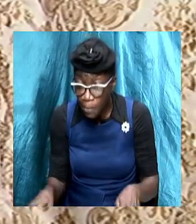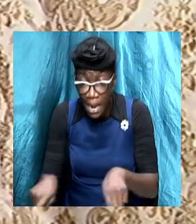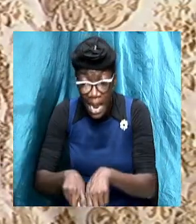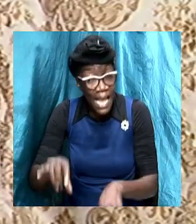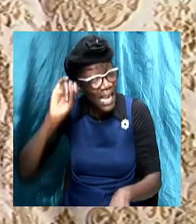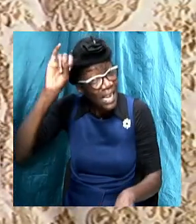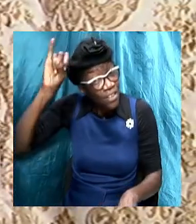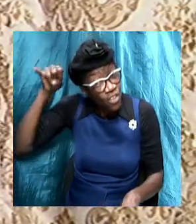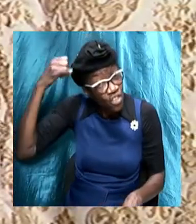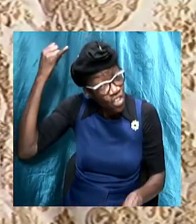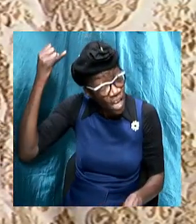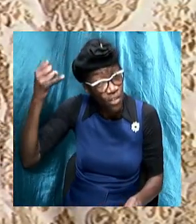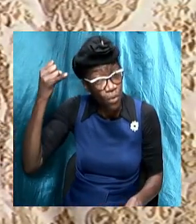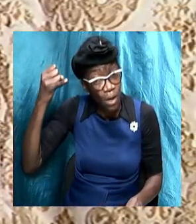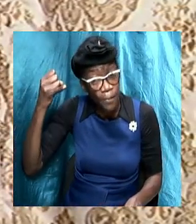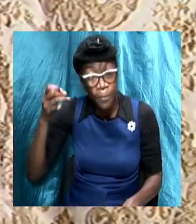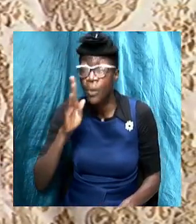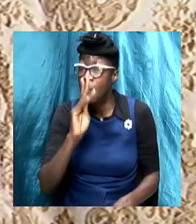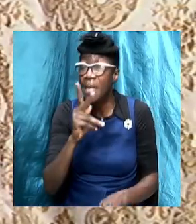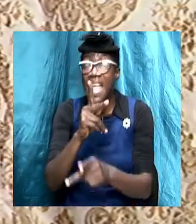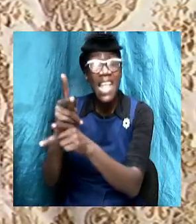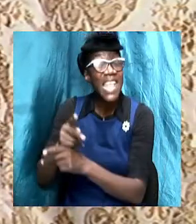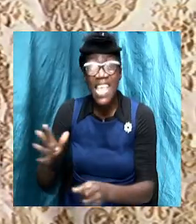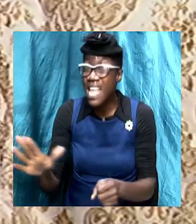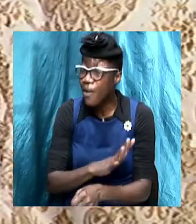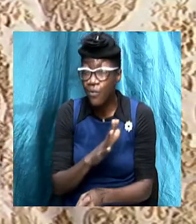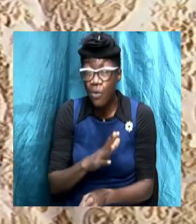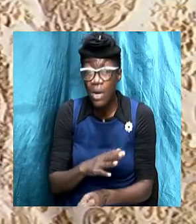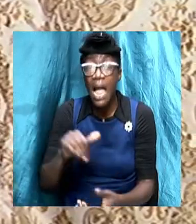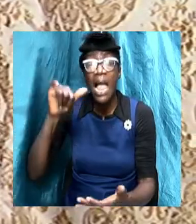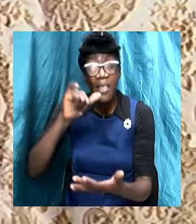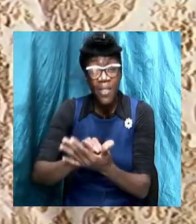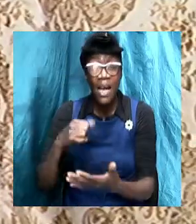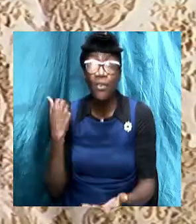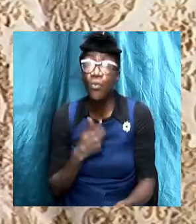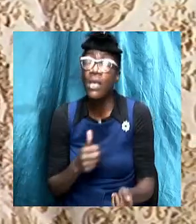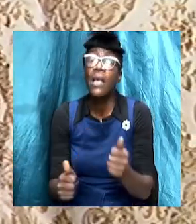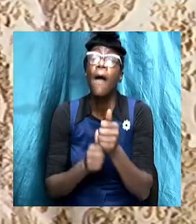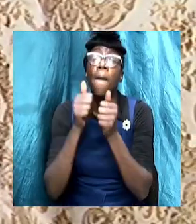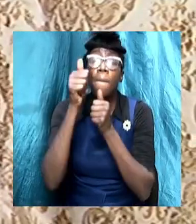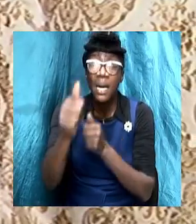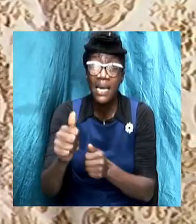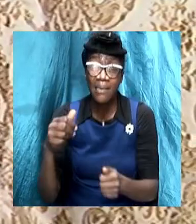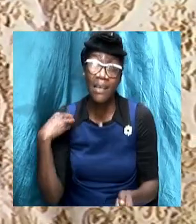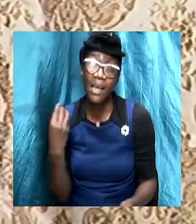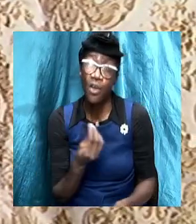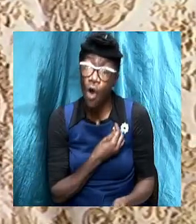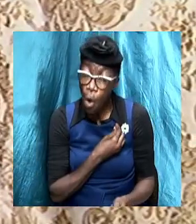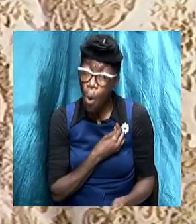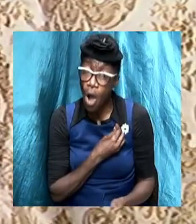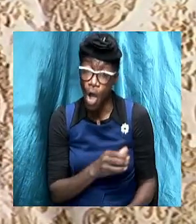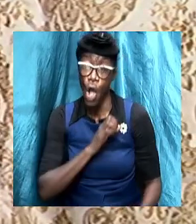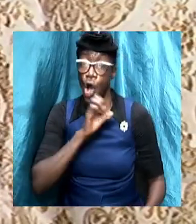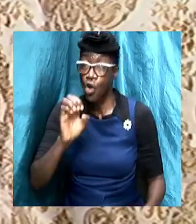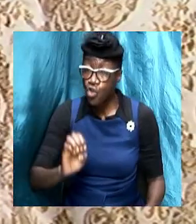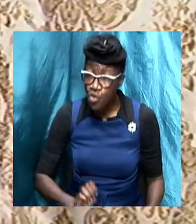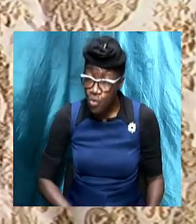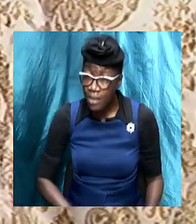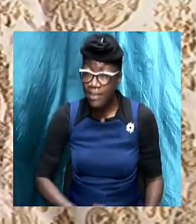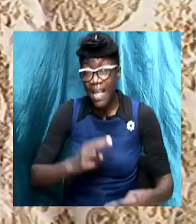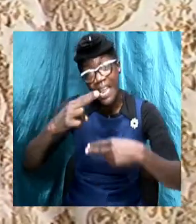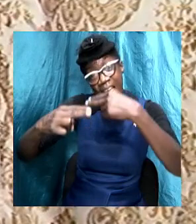careful that and be very careful that we pass on our Christian heritage to the young people